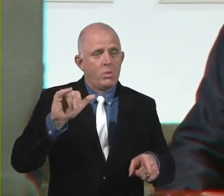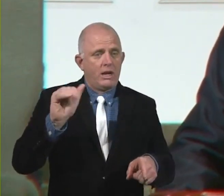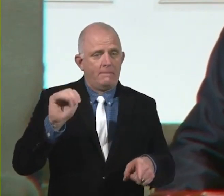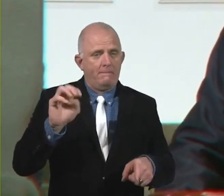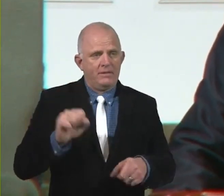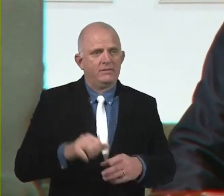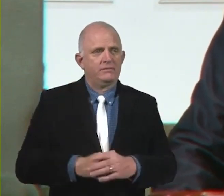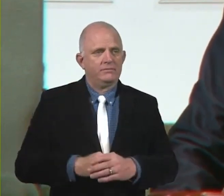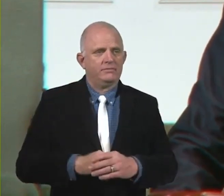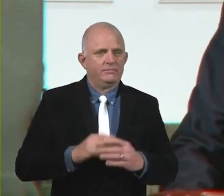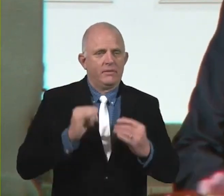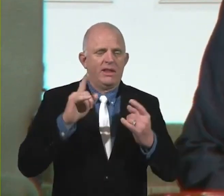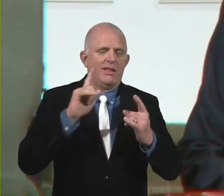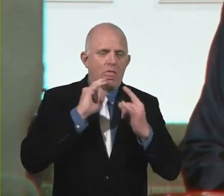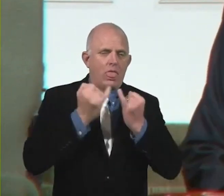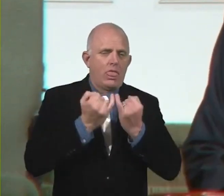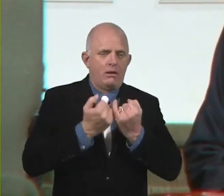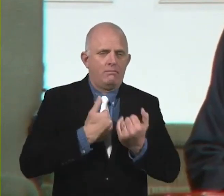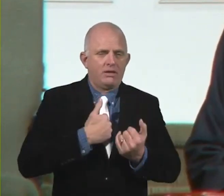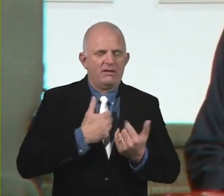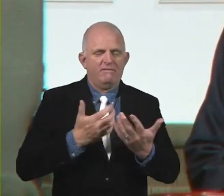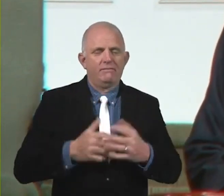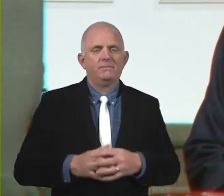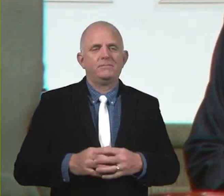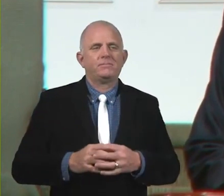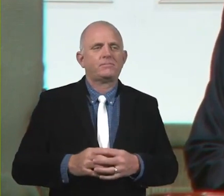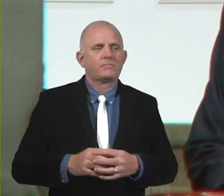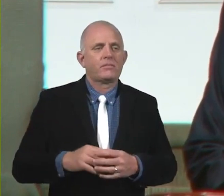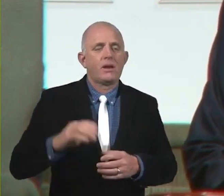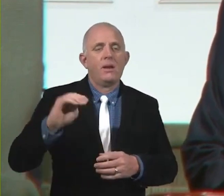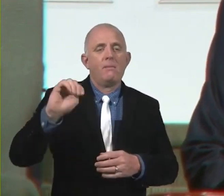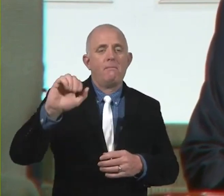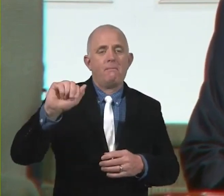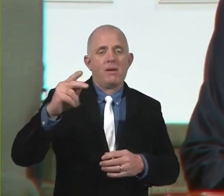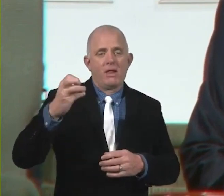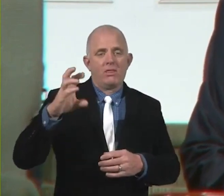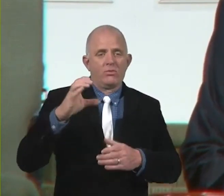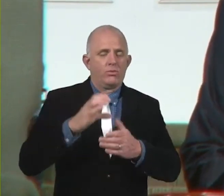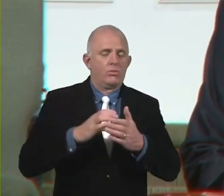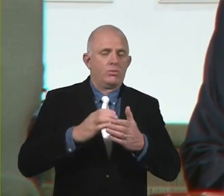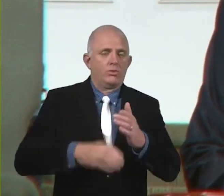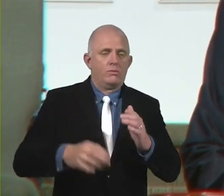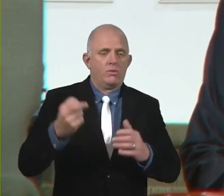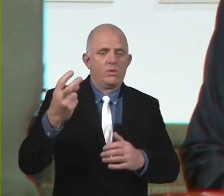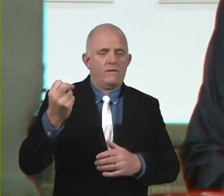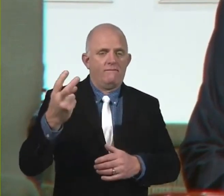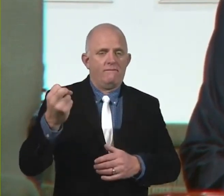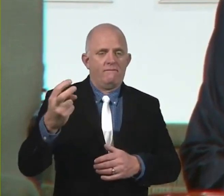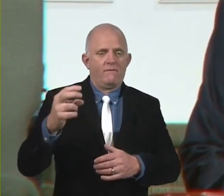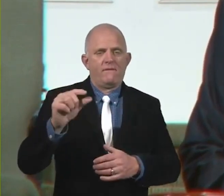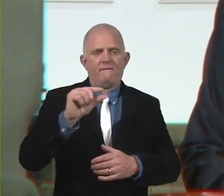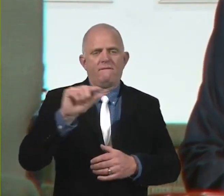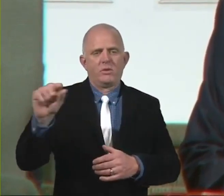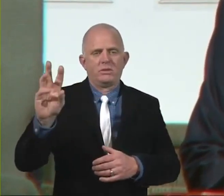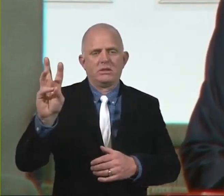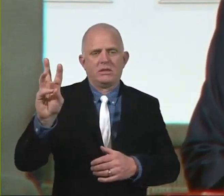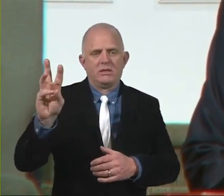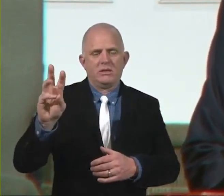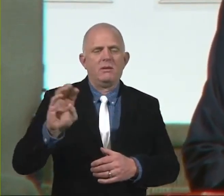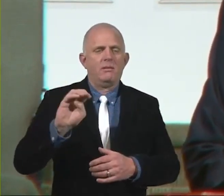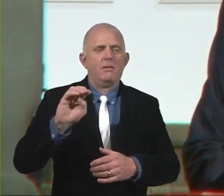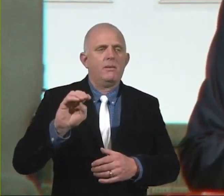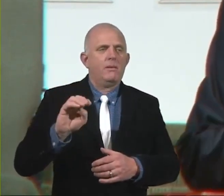take your Bible, turn to Matthew 12, please. Matthew chapter 12 and verse 6.